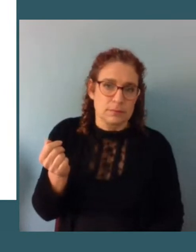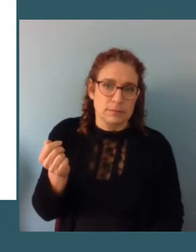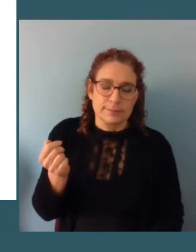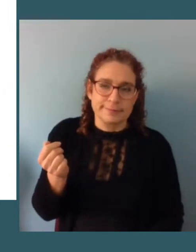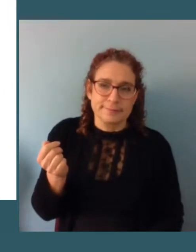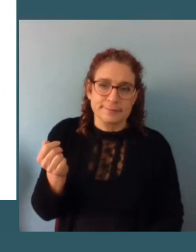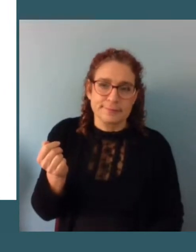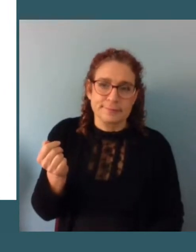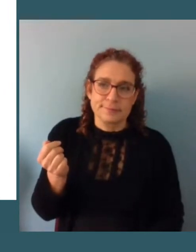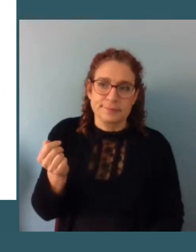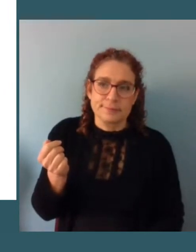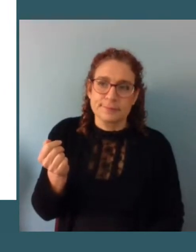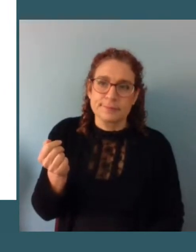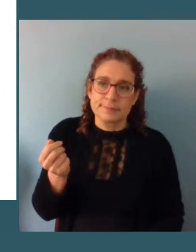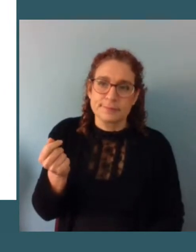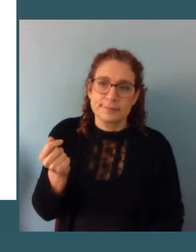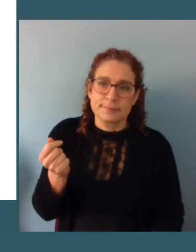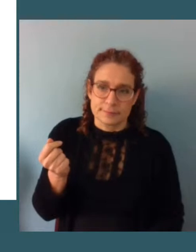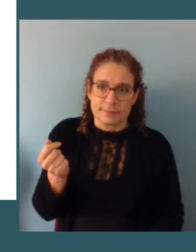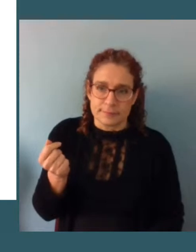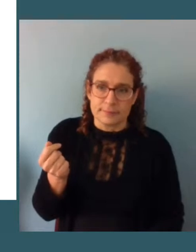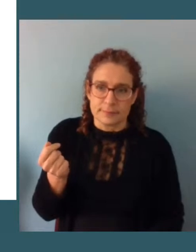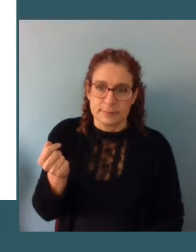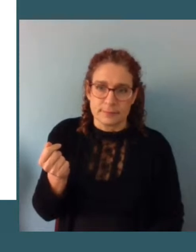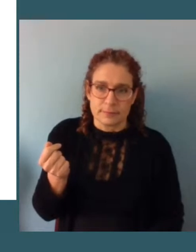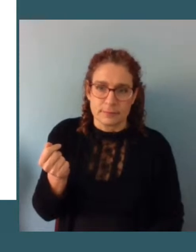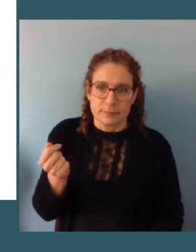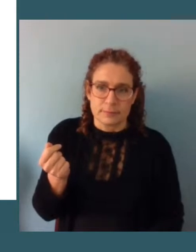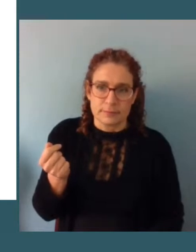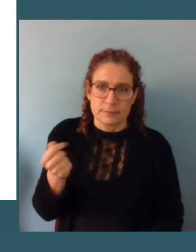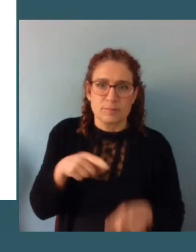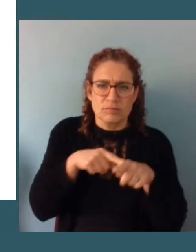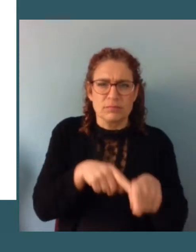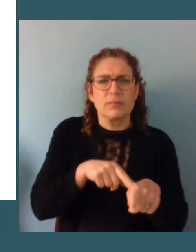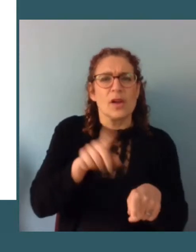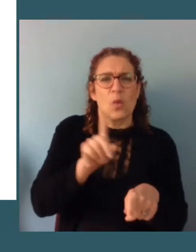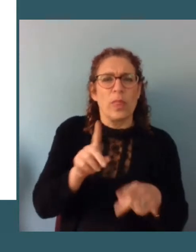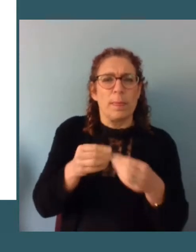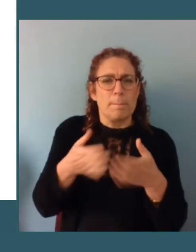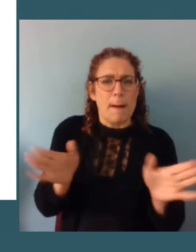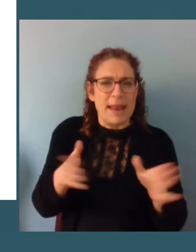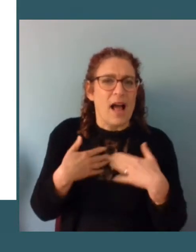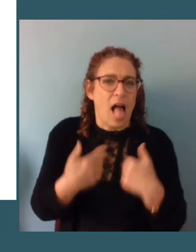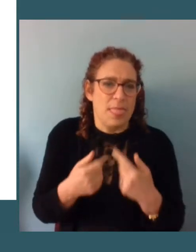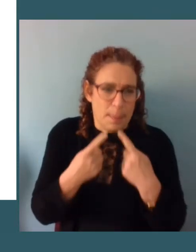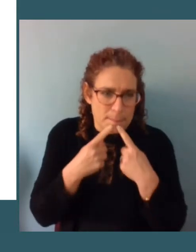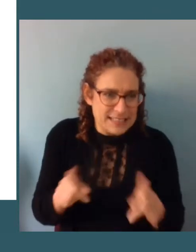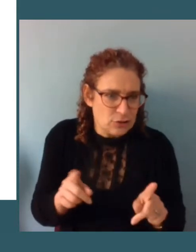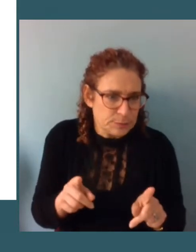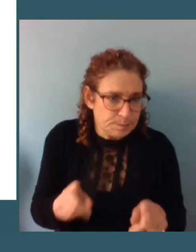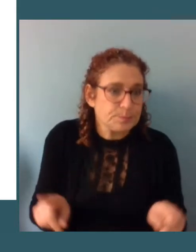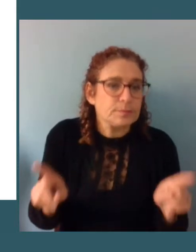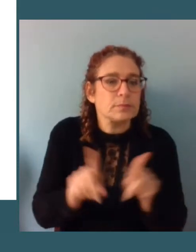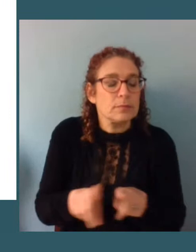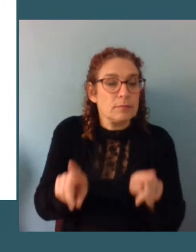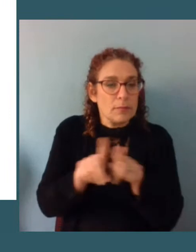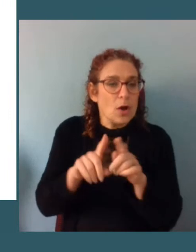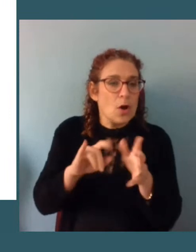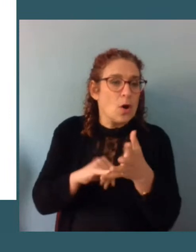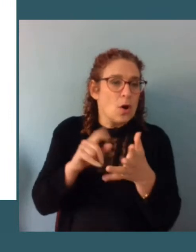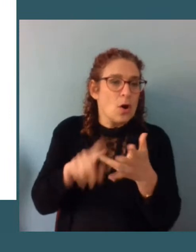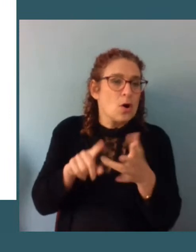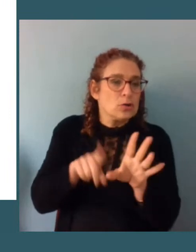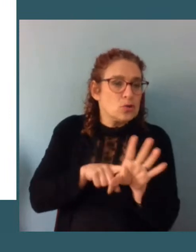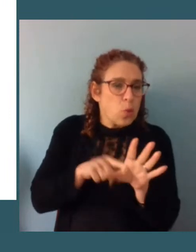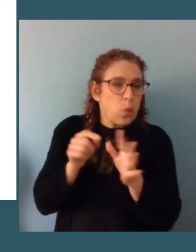our public health messages are saying. So also using soy protein formula in the first 6 months of